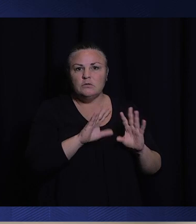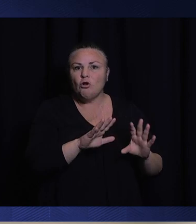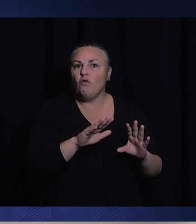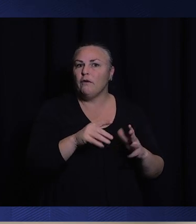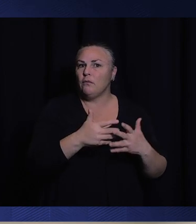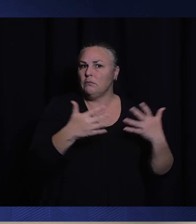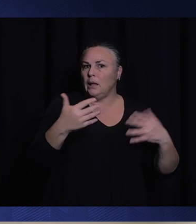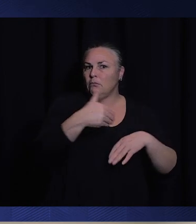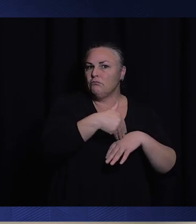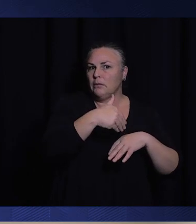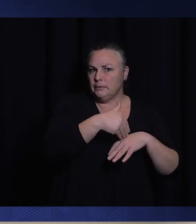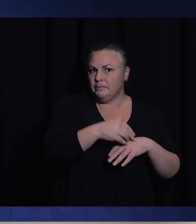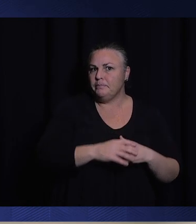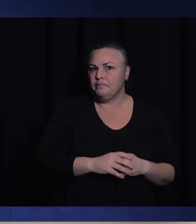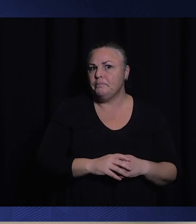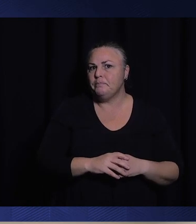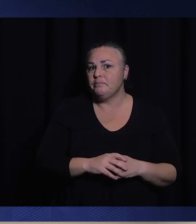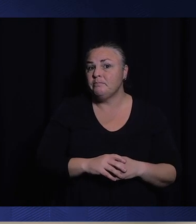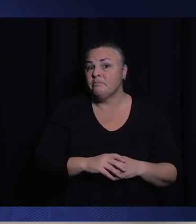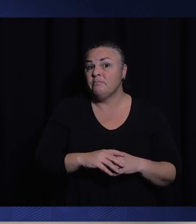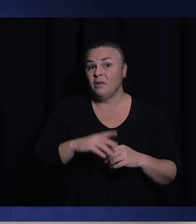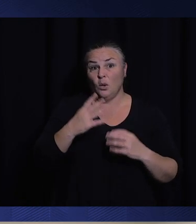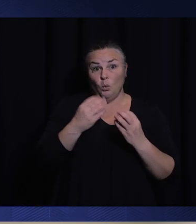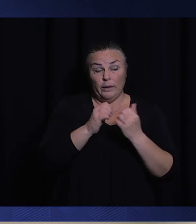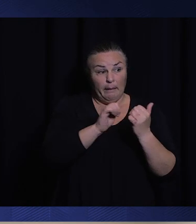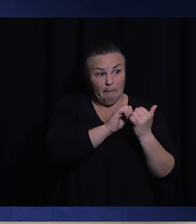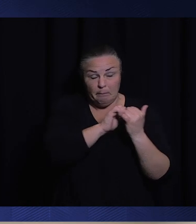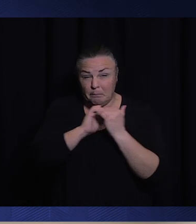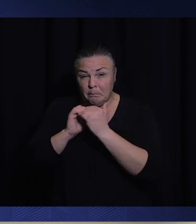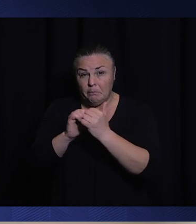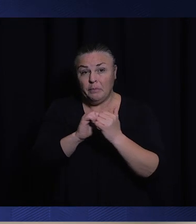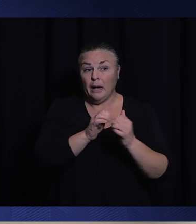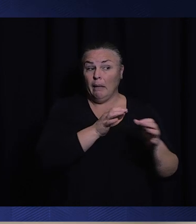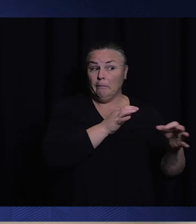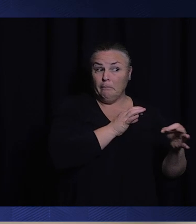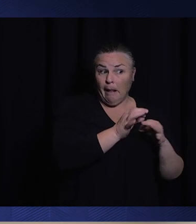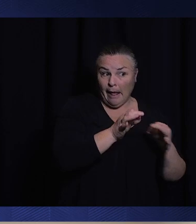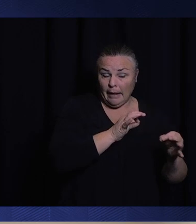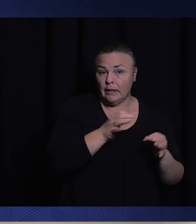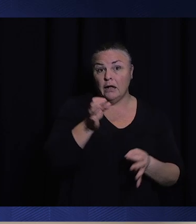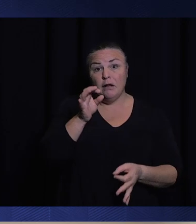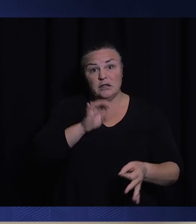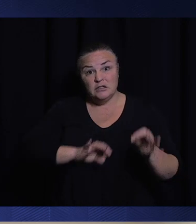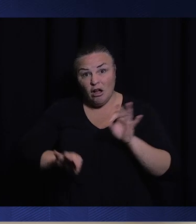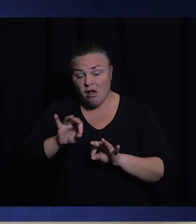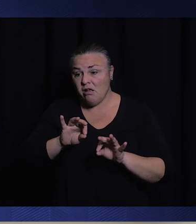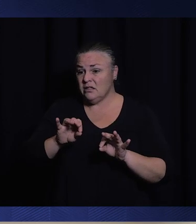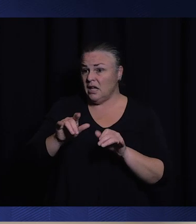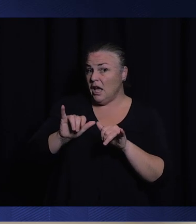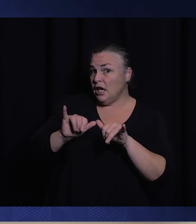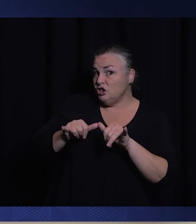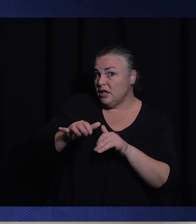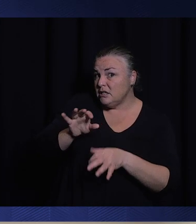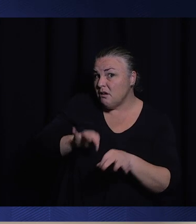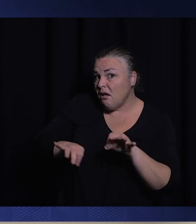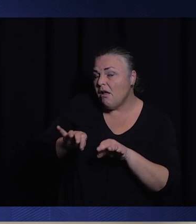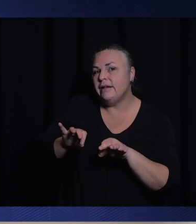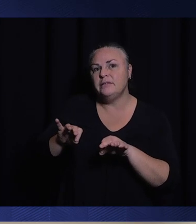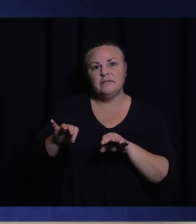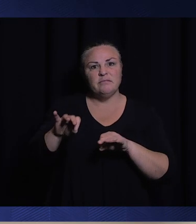of flood water, microclimate enhancement, and connectivity for flora and fauna